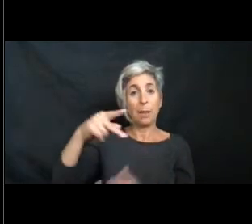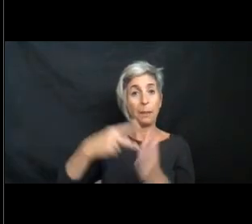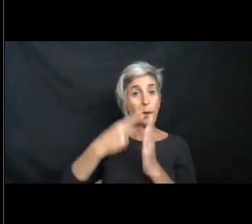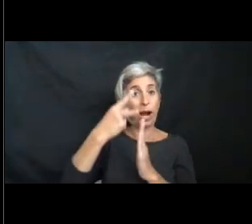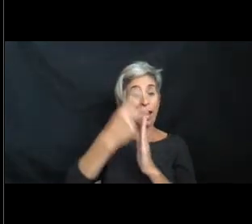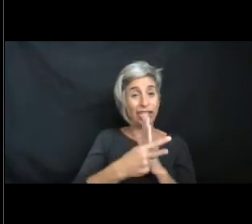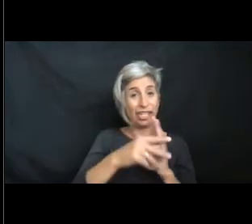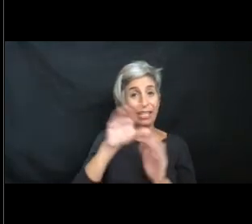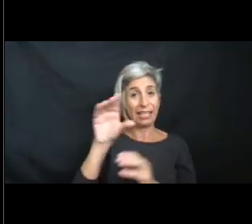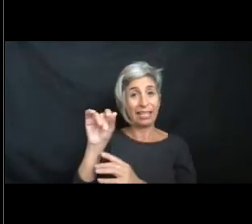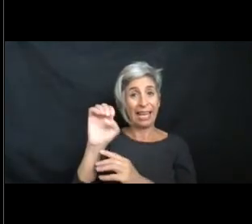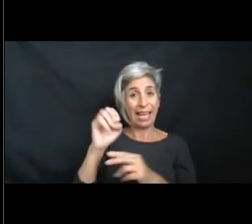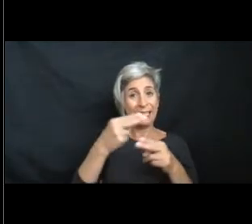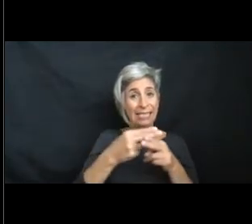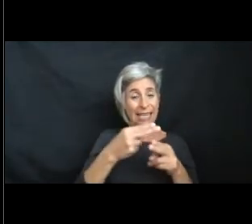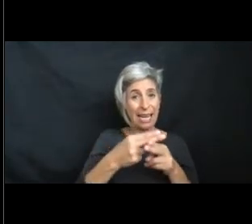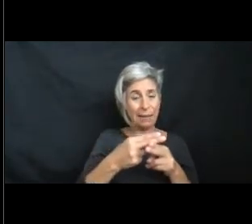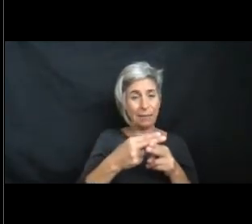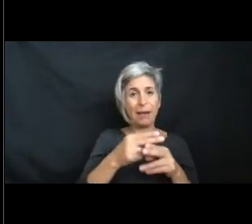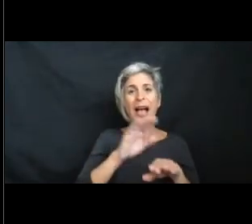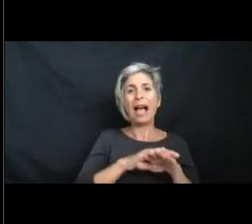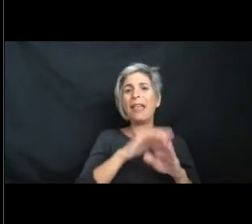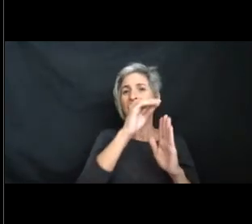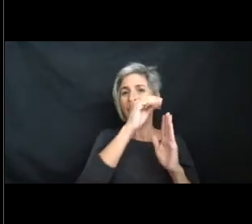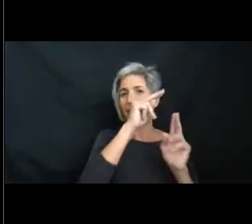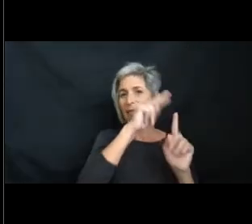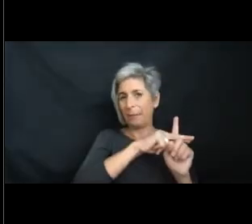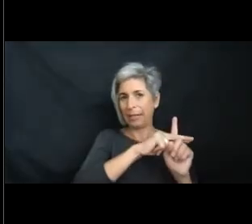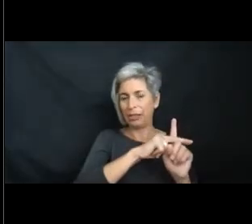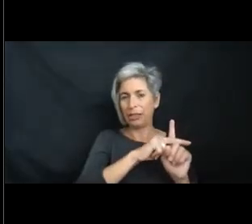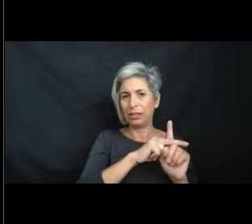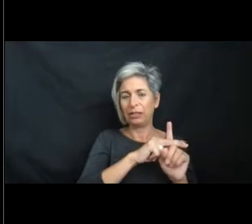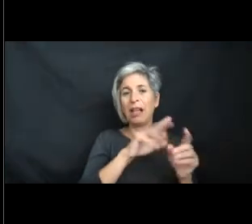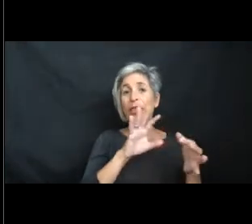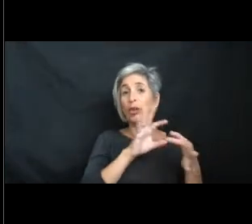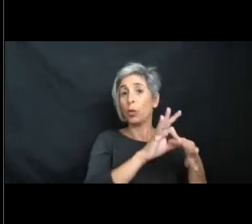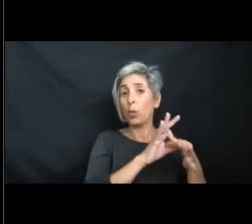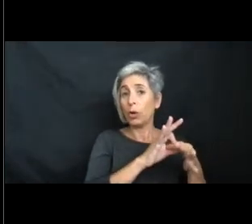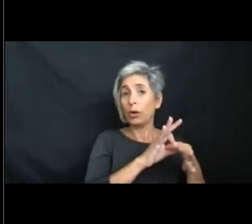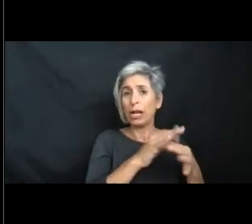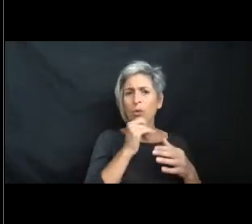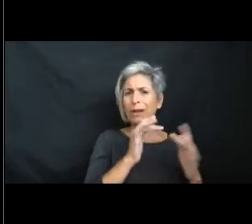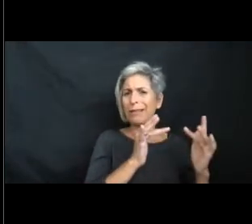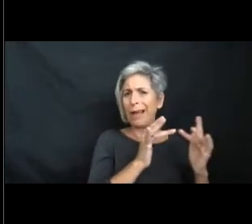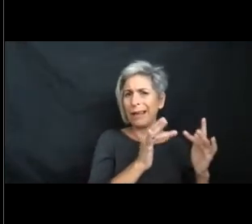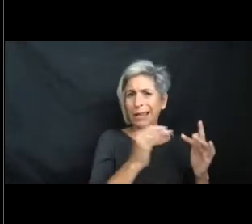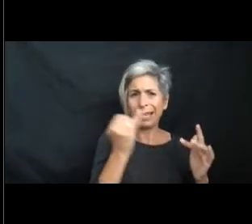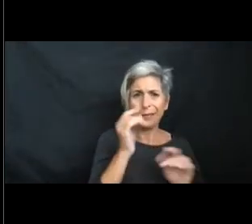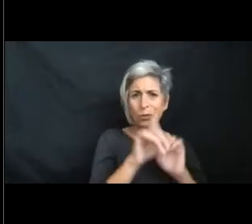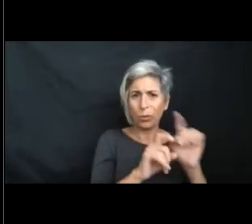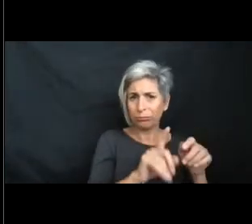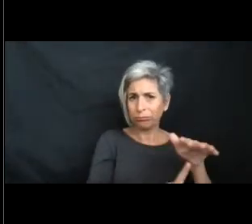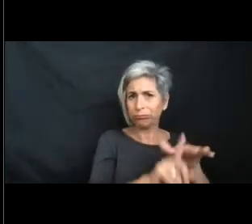the application. Project case coordinator, that's who I can get a hold of if I have some questions